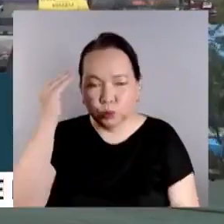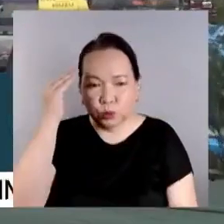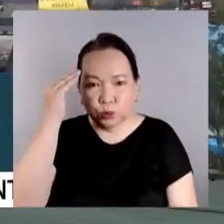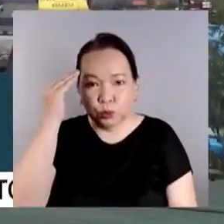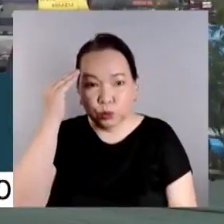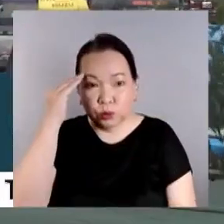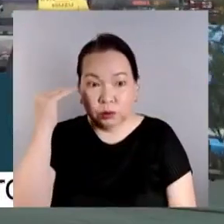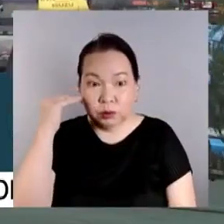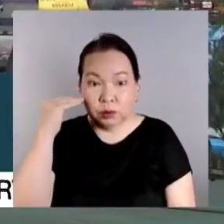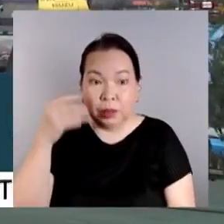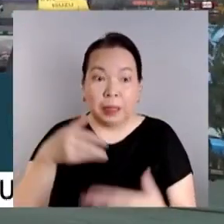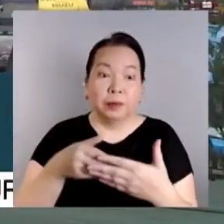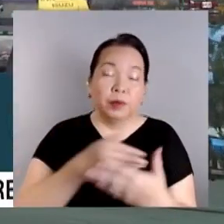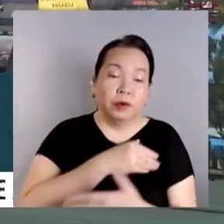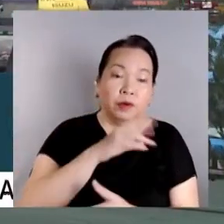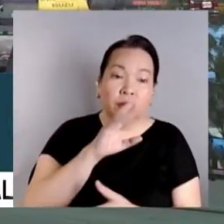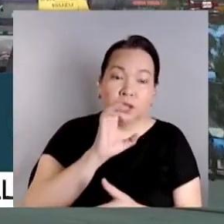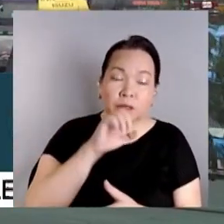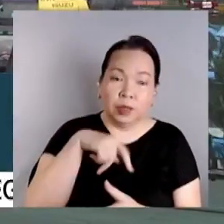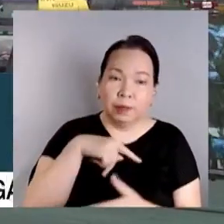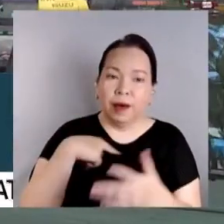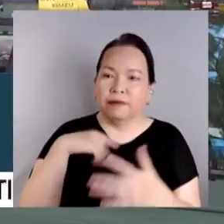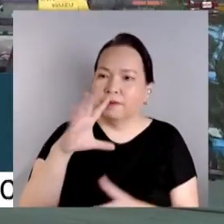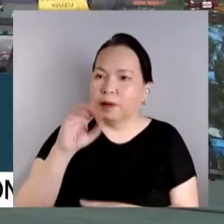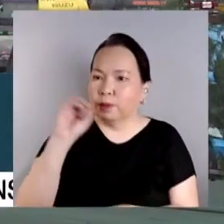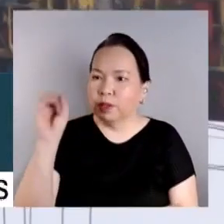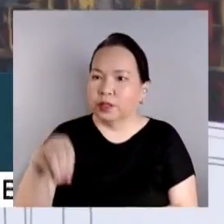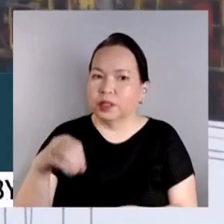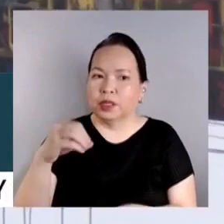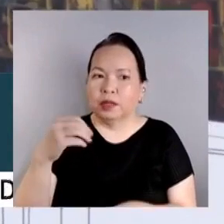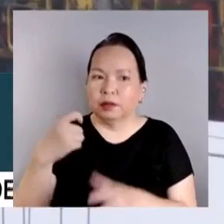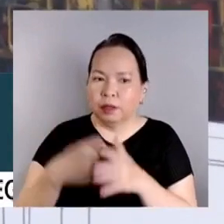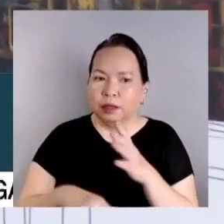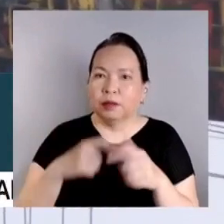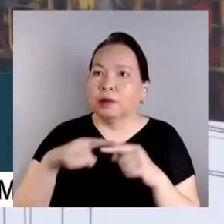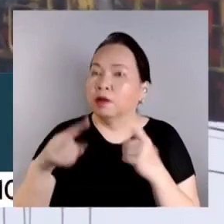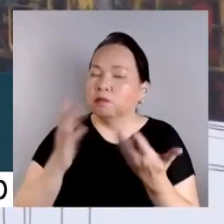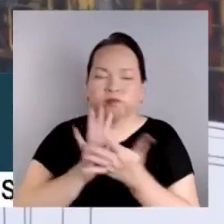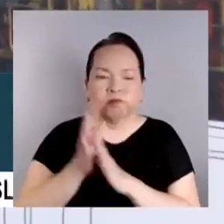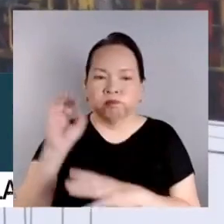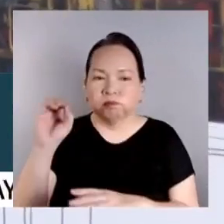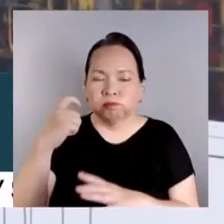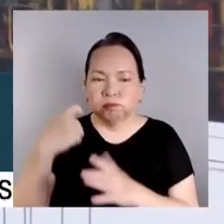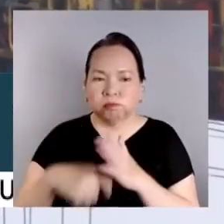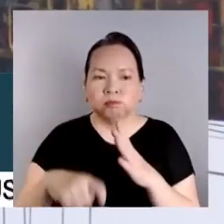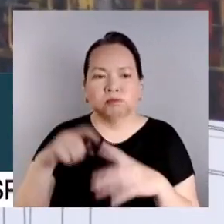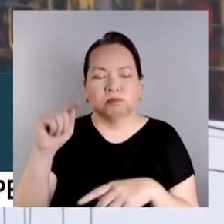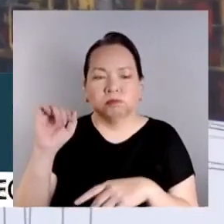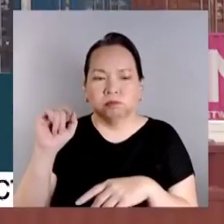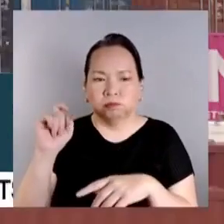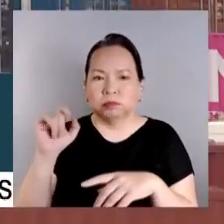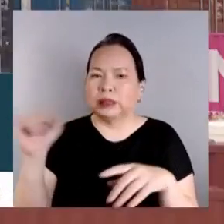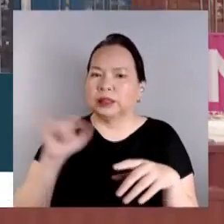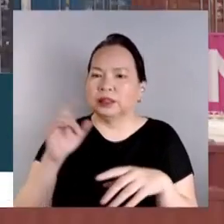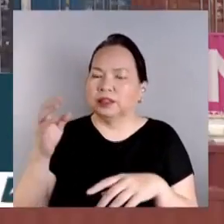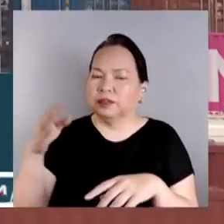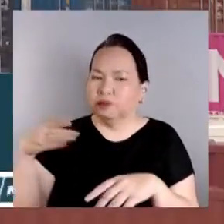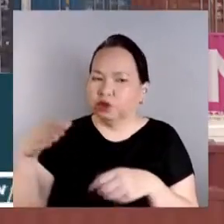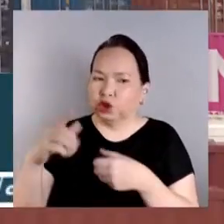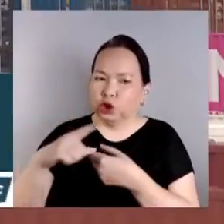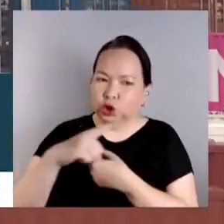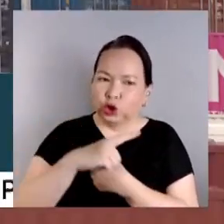was 5% tariff, but now it will possibly go down to zero. Same with fish canning, alcoholic